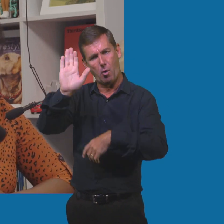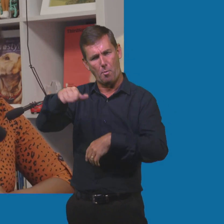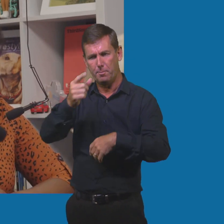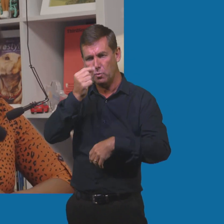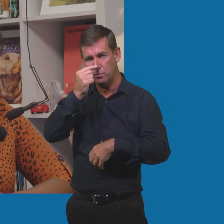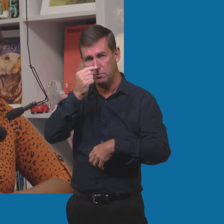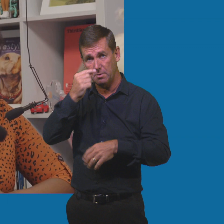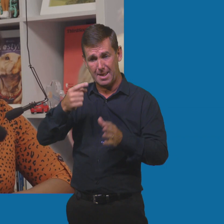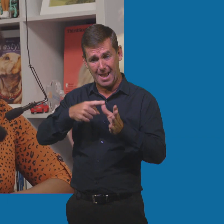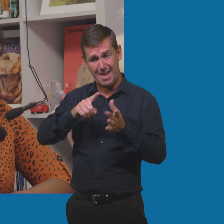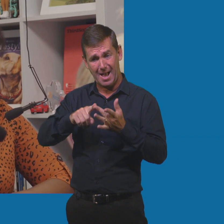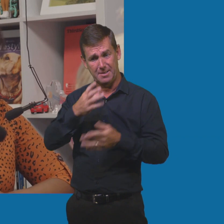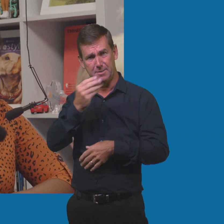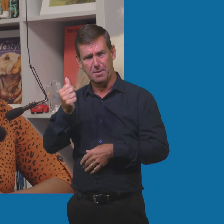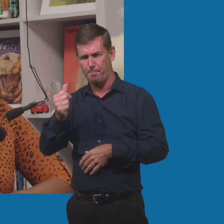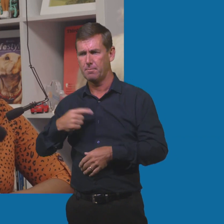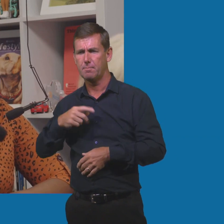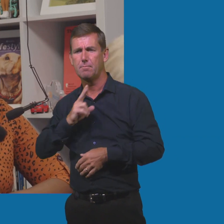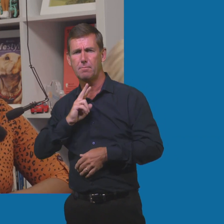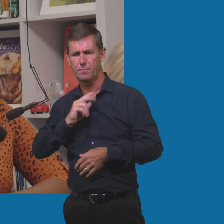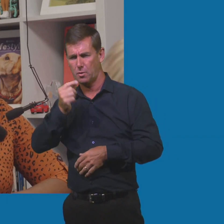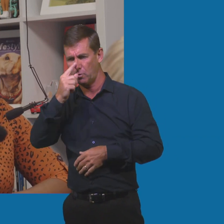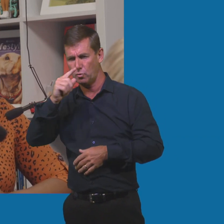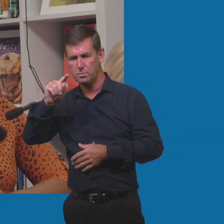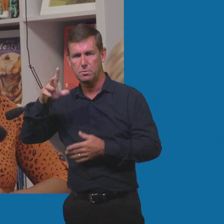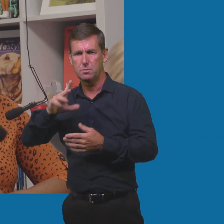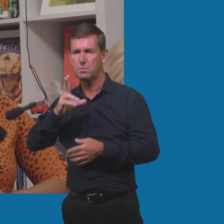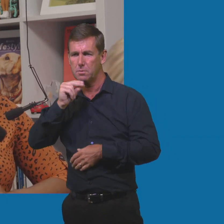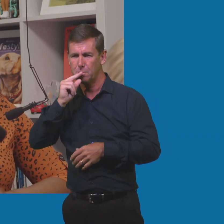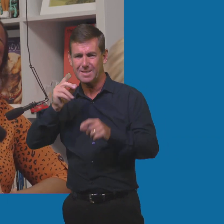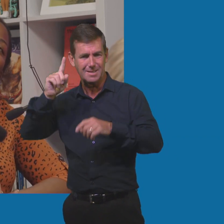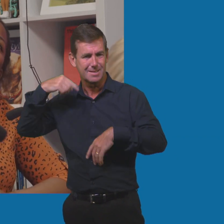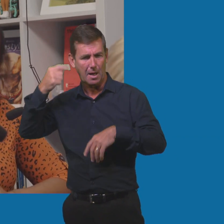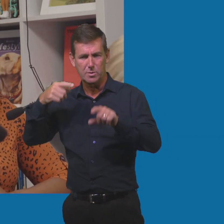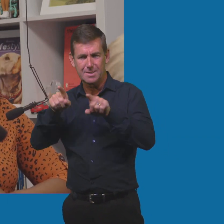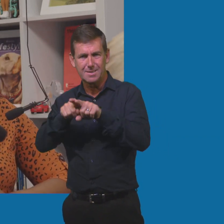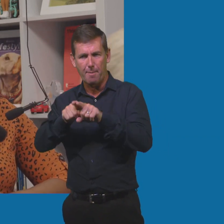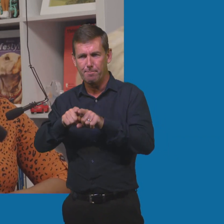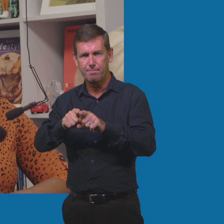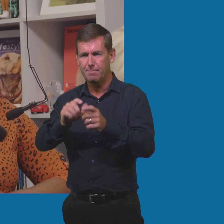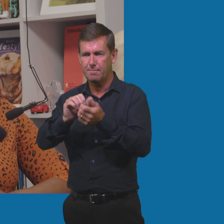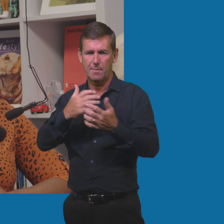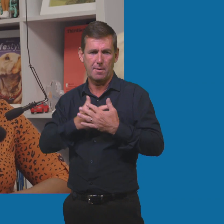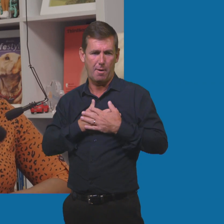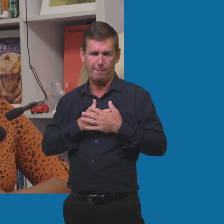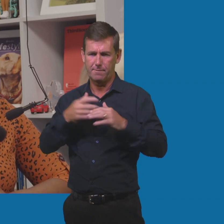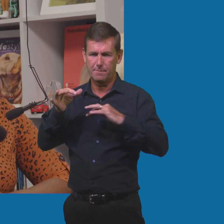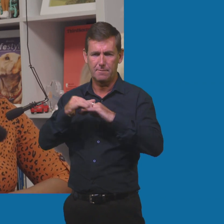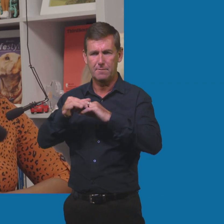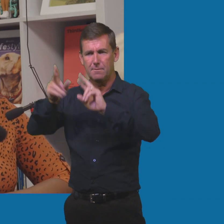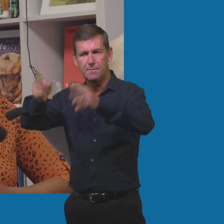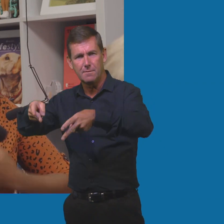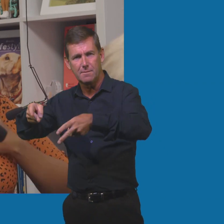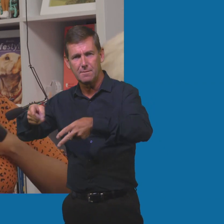conversations and even mimic the voices of old friends and loved ones who have passed away. Ooh. So, yes, I mean, I'm a bit on the fence